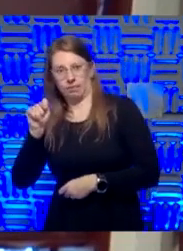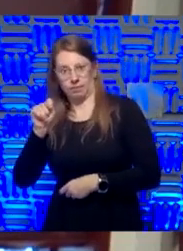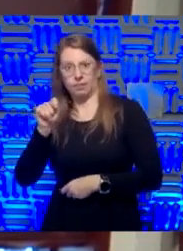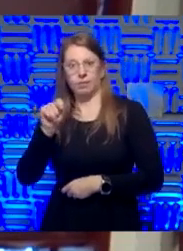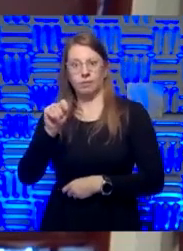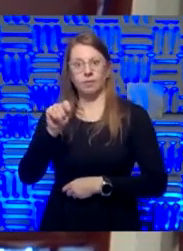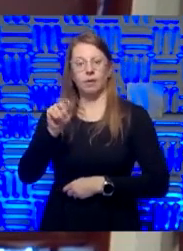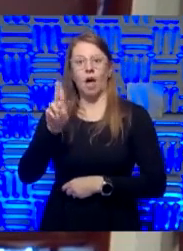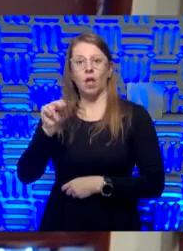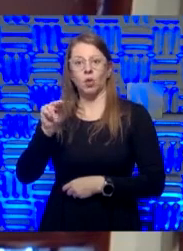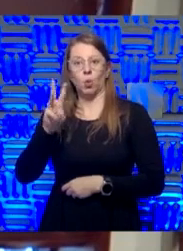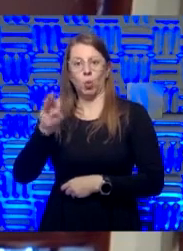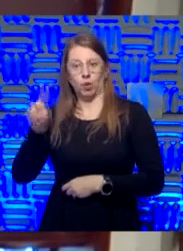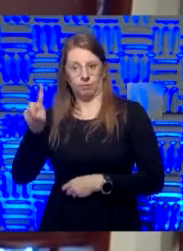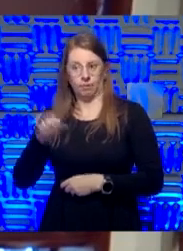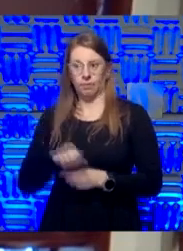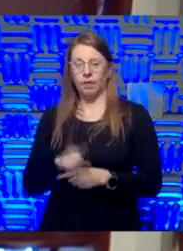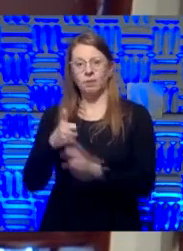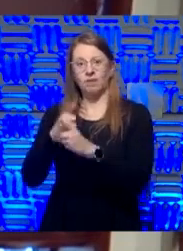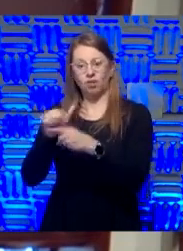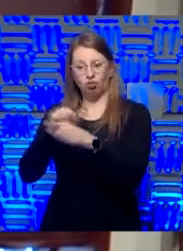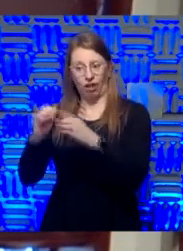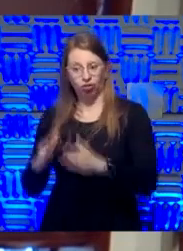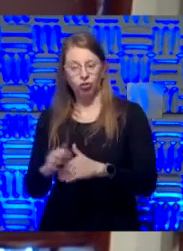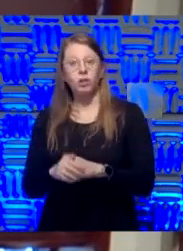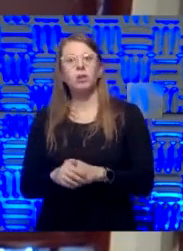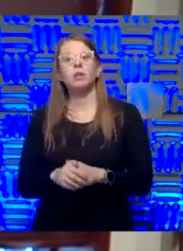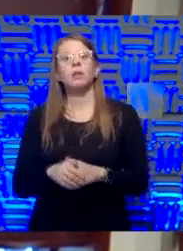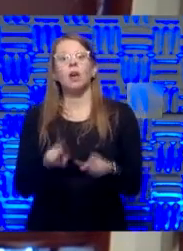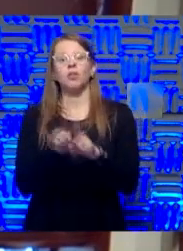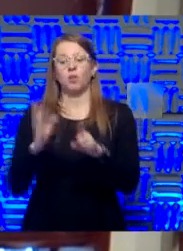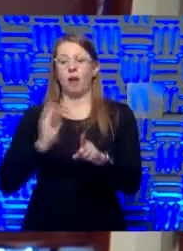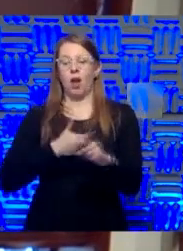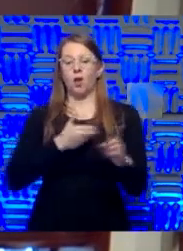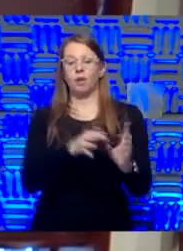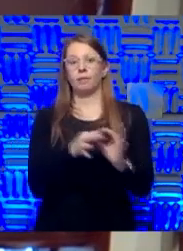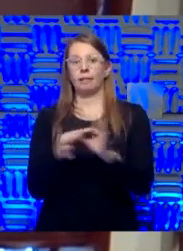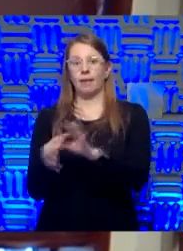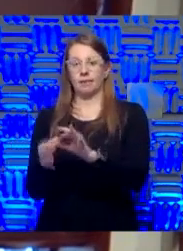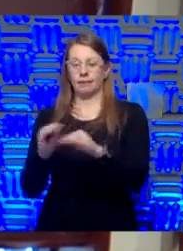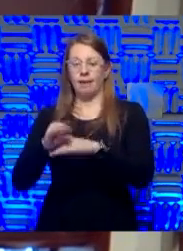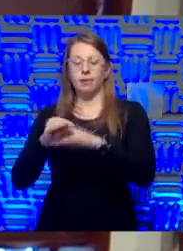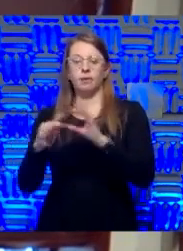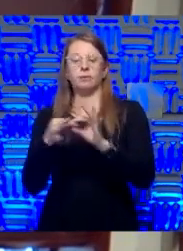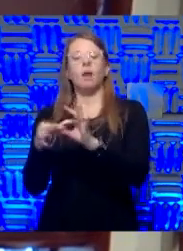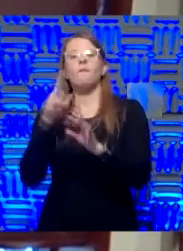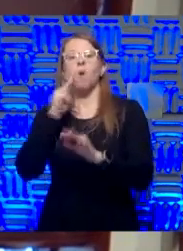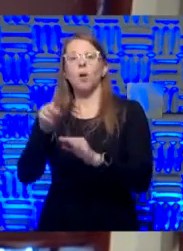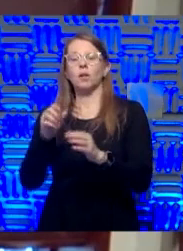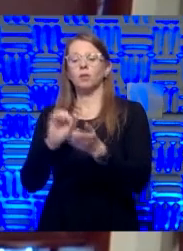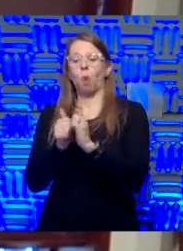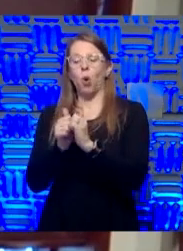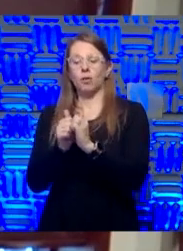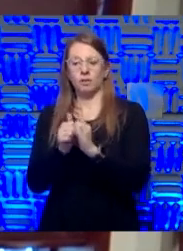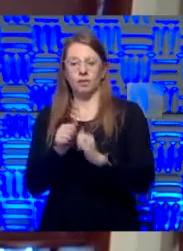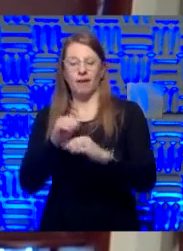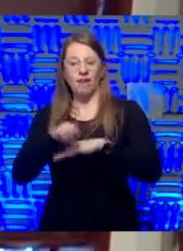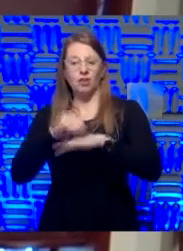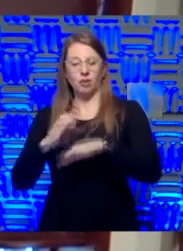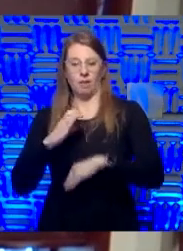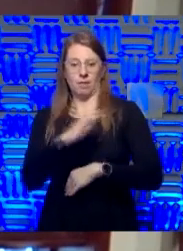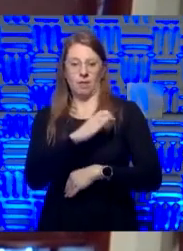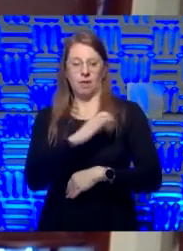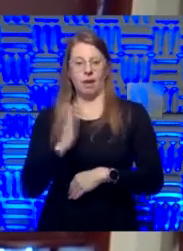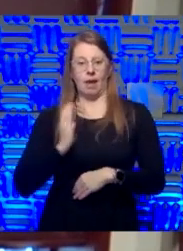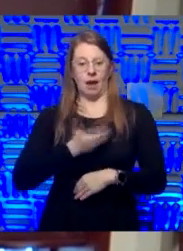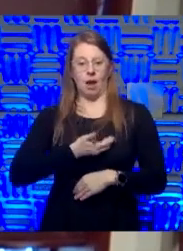athletic trainer, and also our liaison to the Sports Medicine Advisory Committee. And our SMAC committee does a fabulous